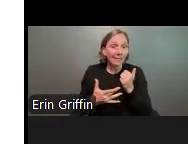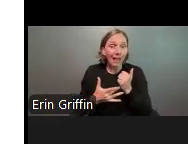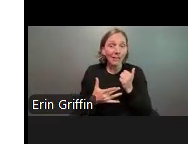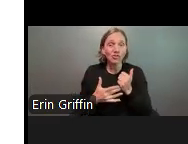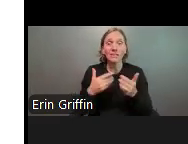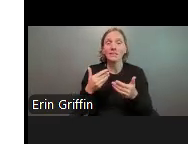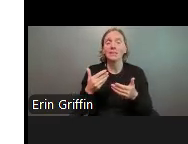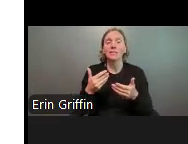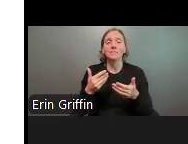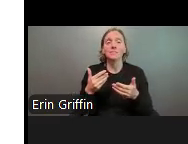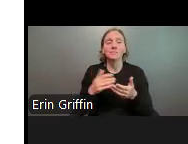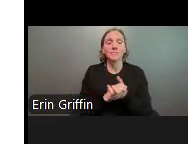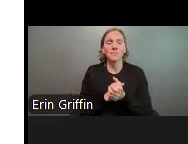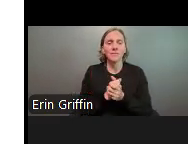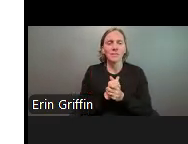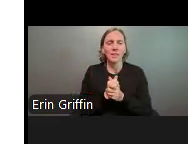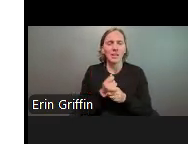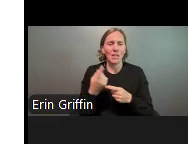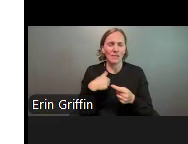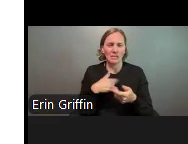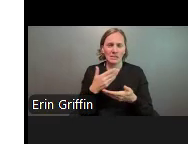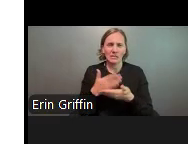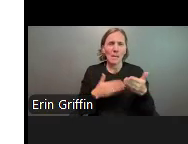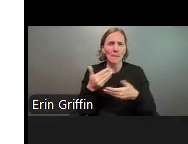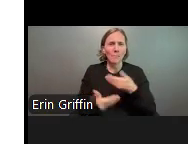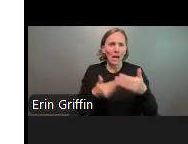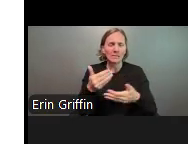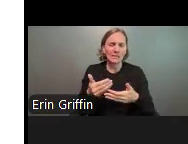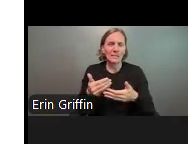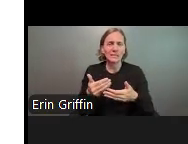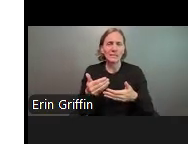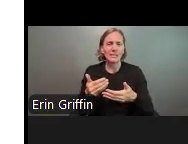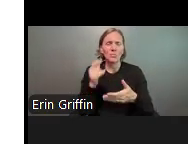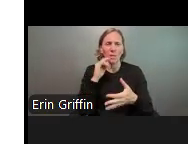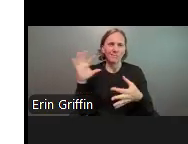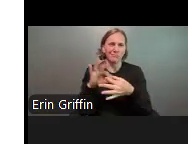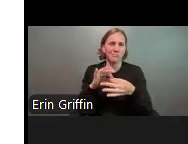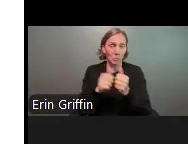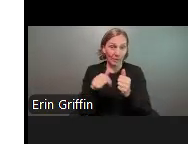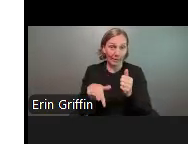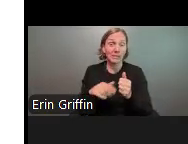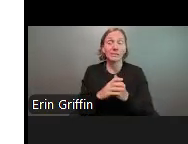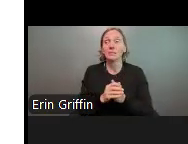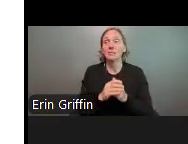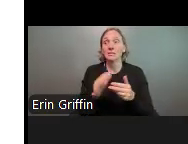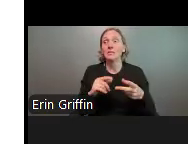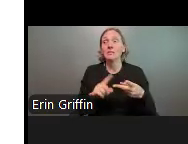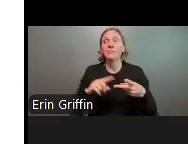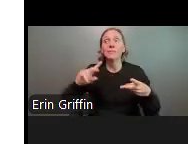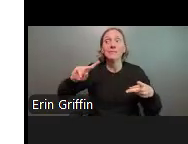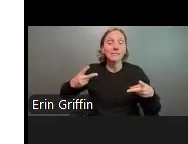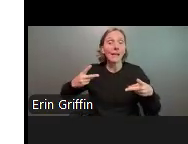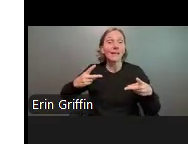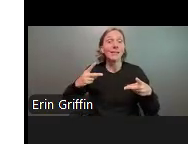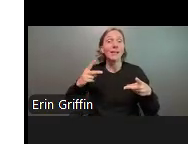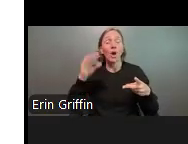processes to apply here that connects to. And then the second opinion